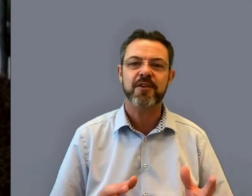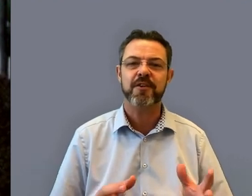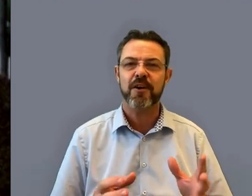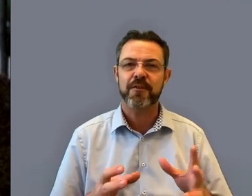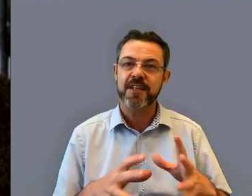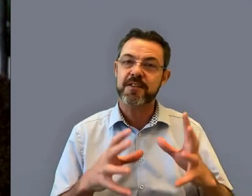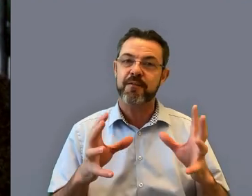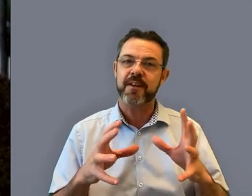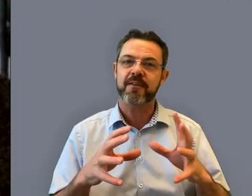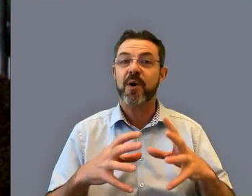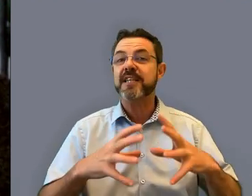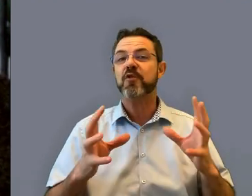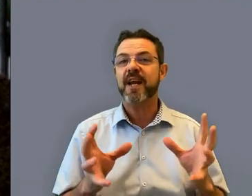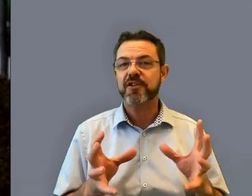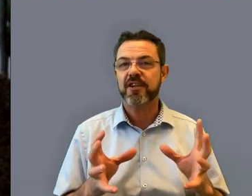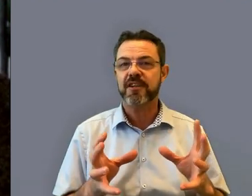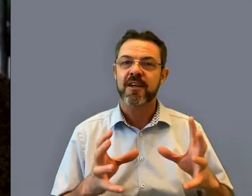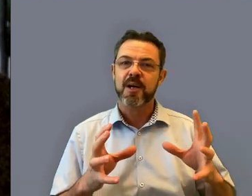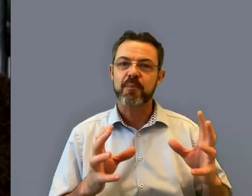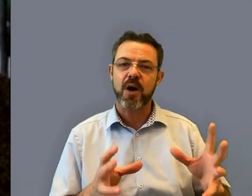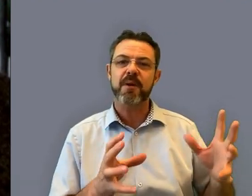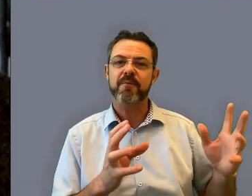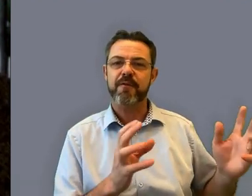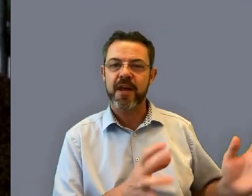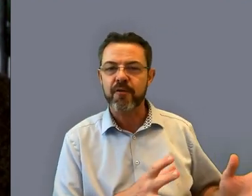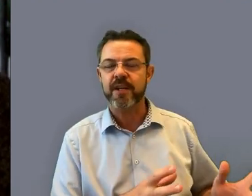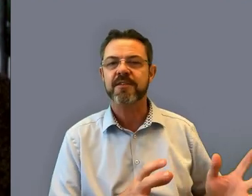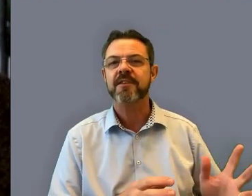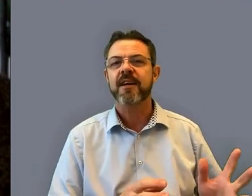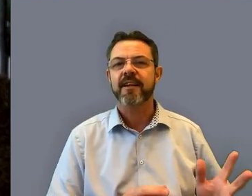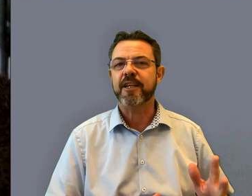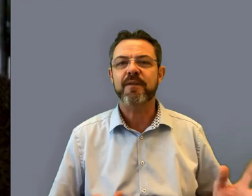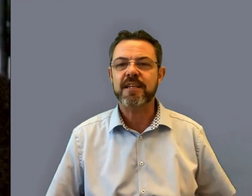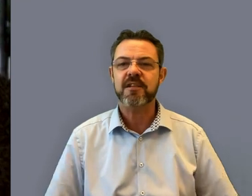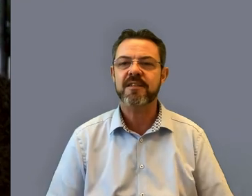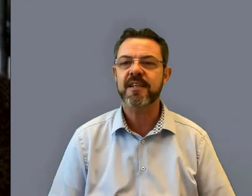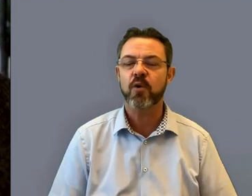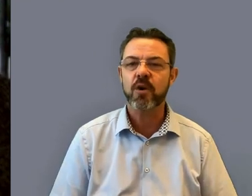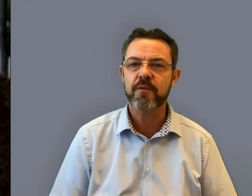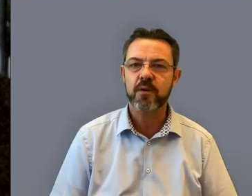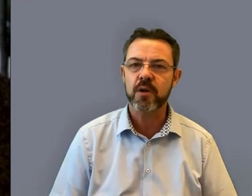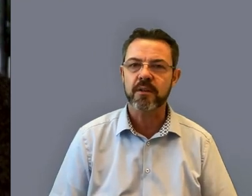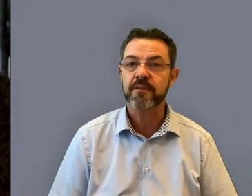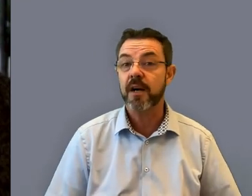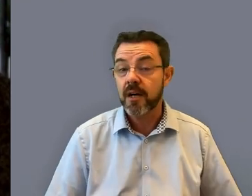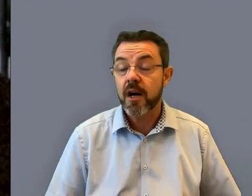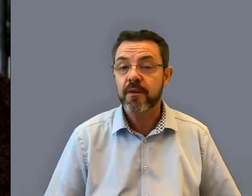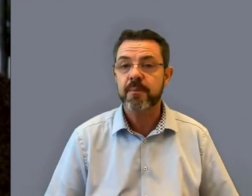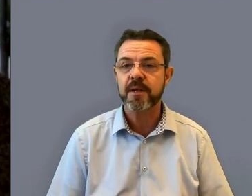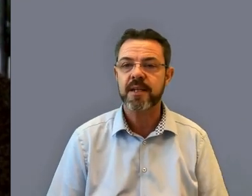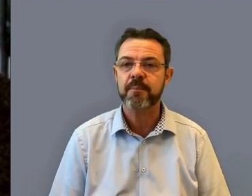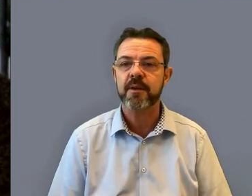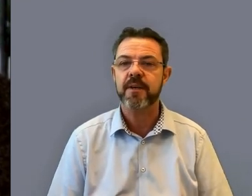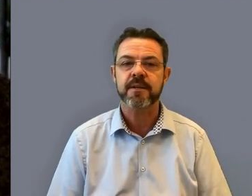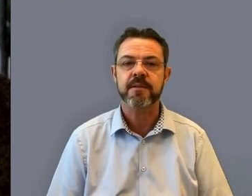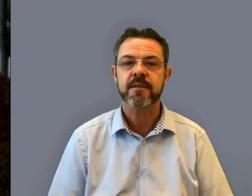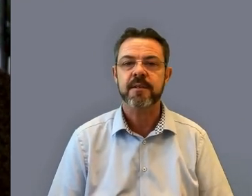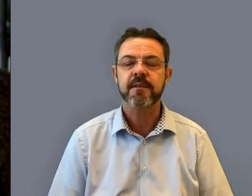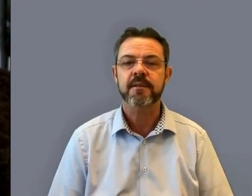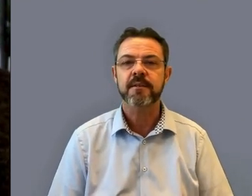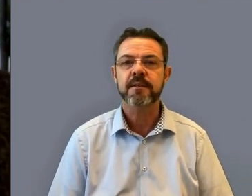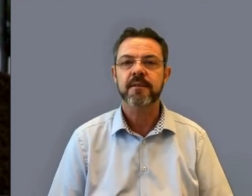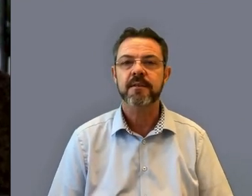nuances of the waste collection problem variants that you've actually seen all over the world over the past couple of